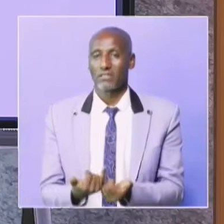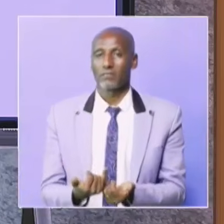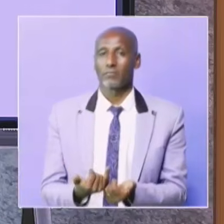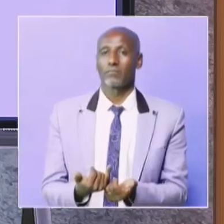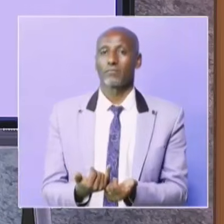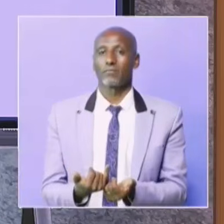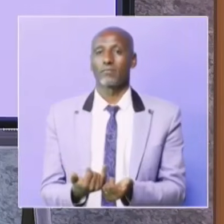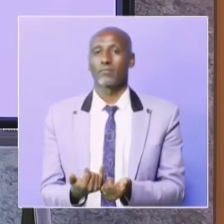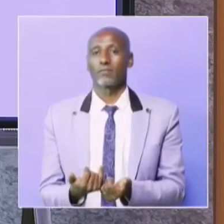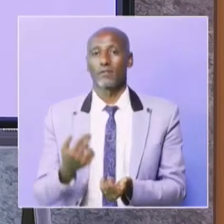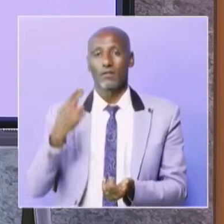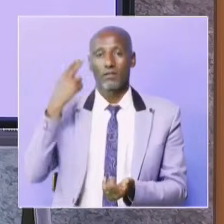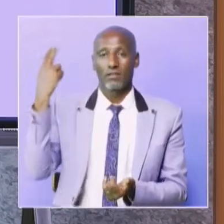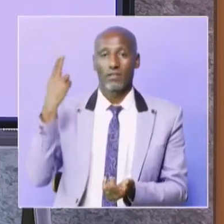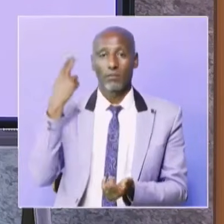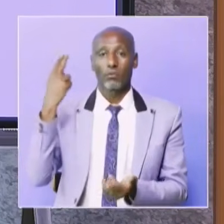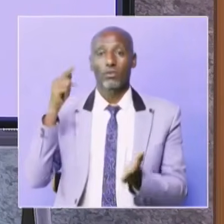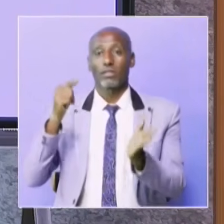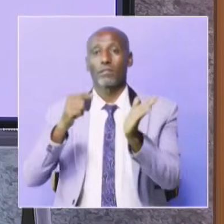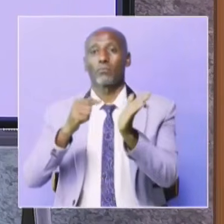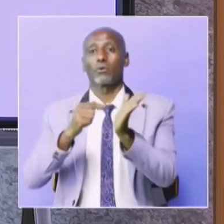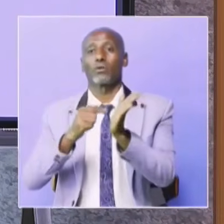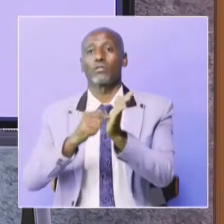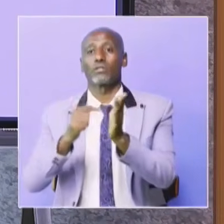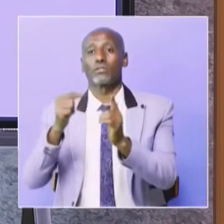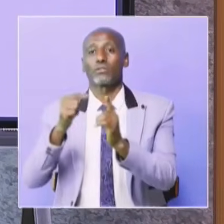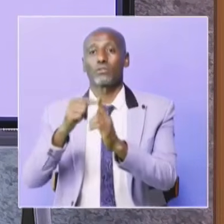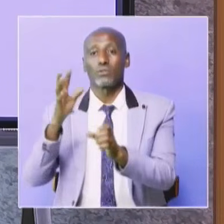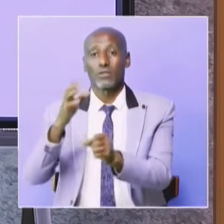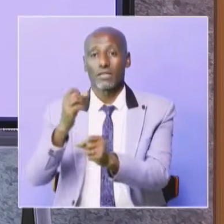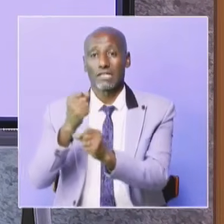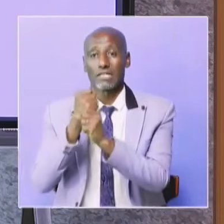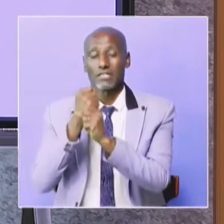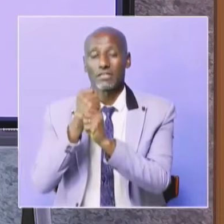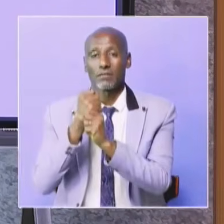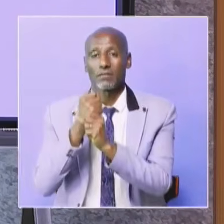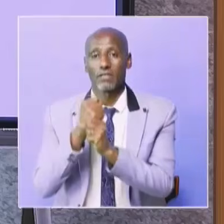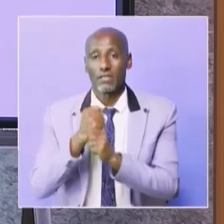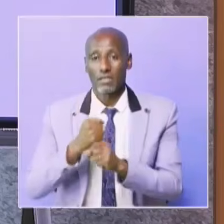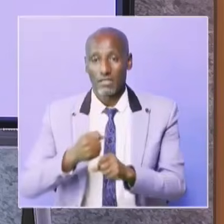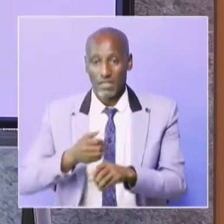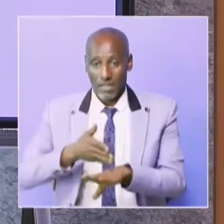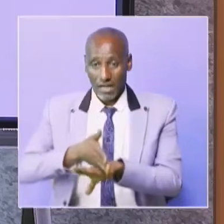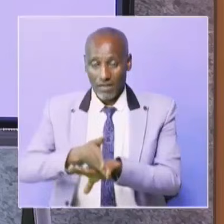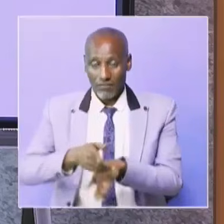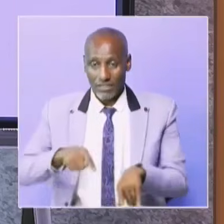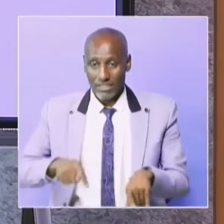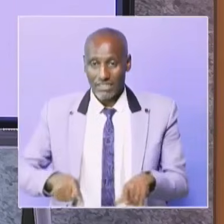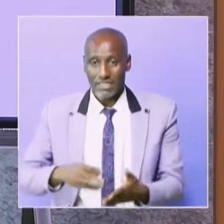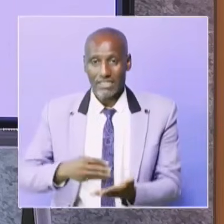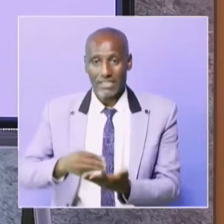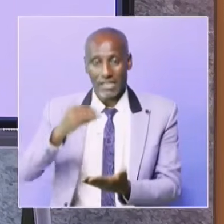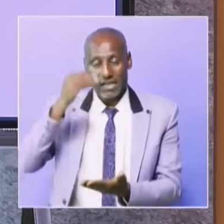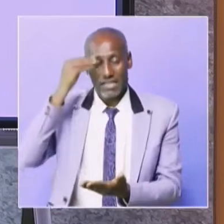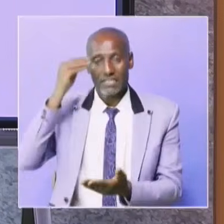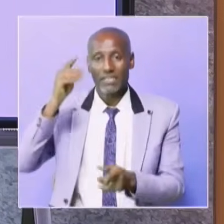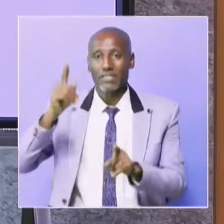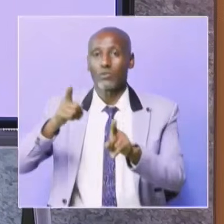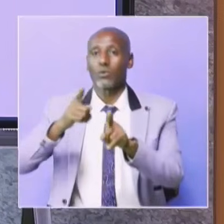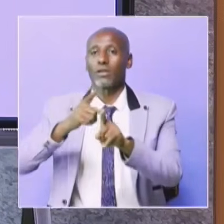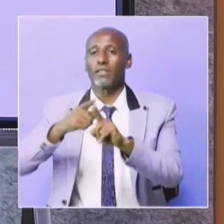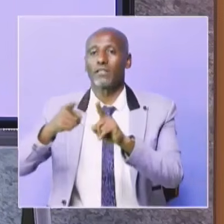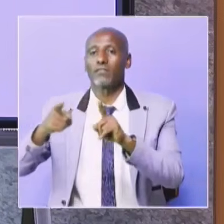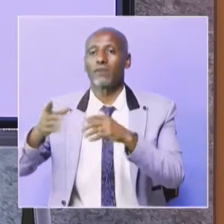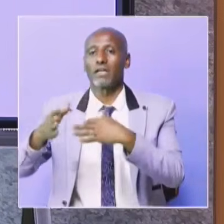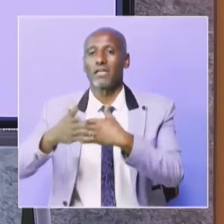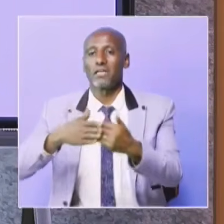out important points to catch up. So, after this lesson, you will be able to identify what simple